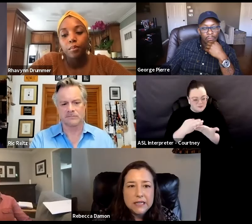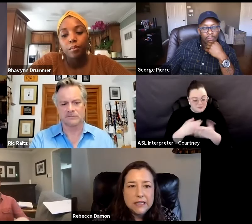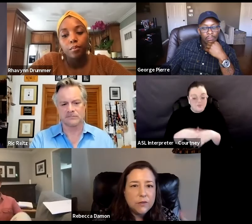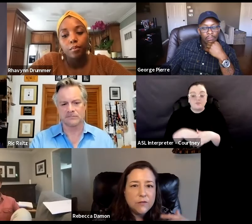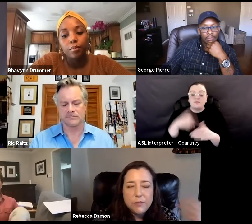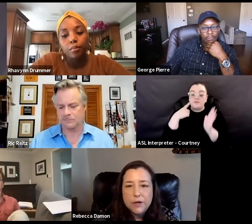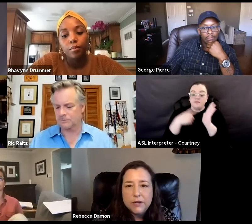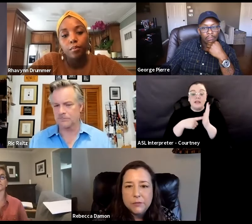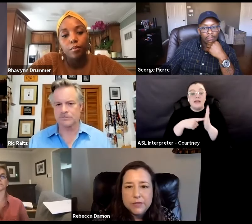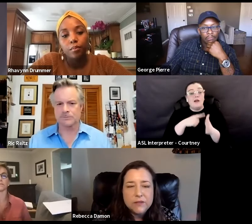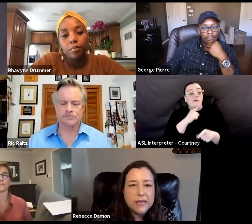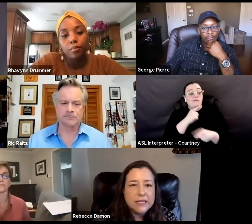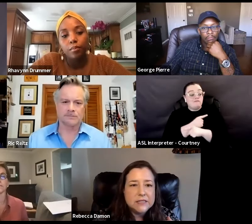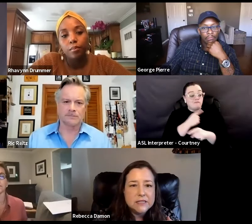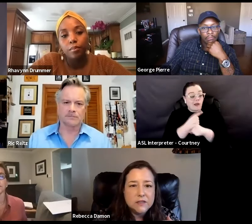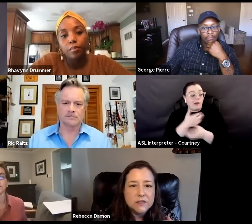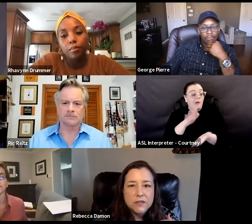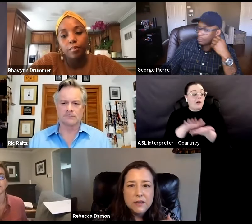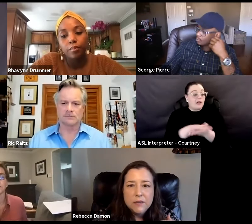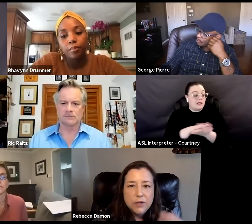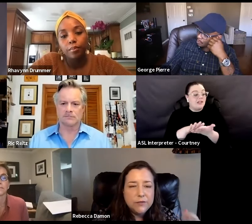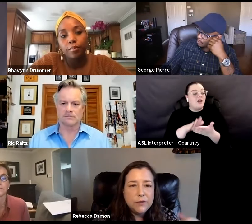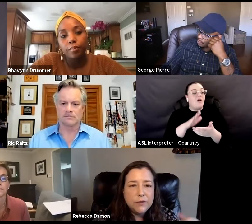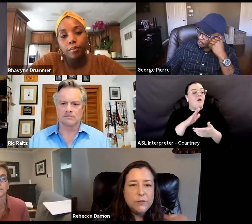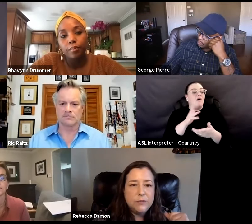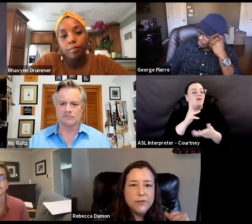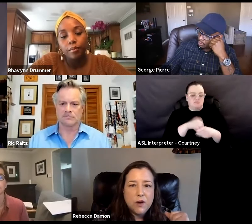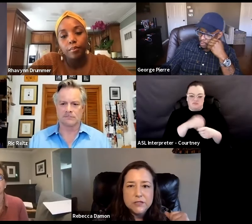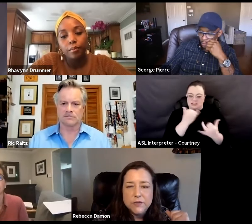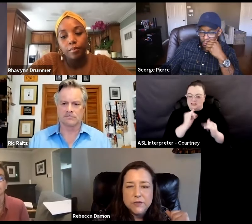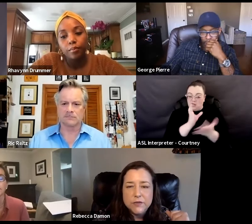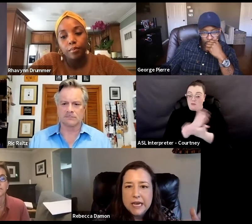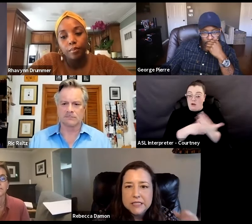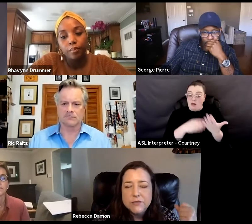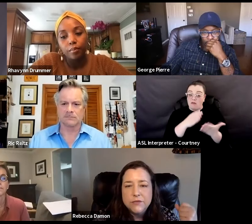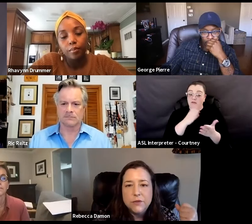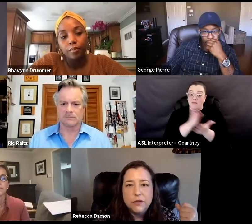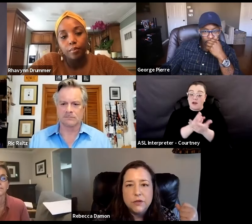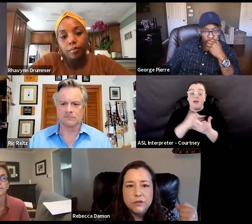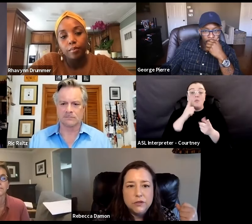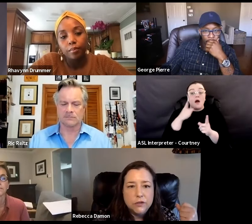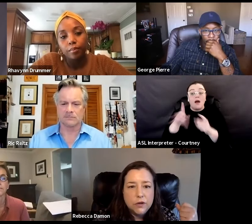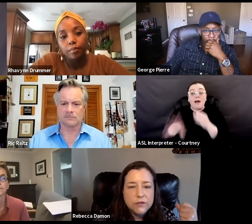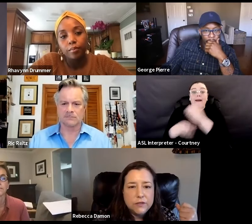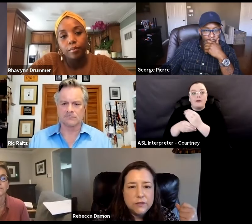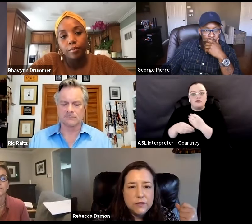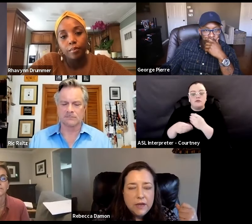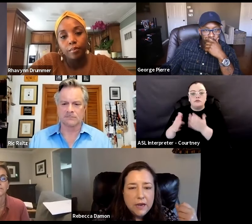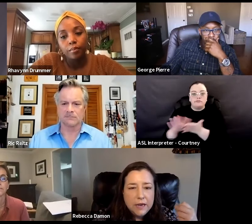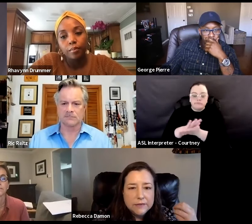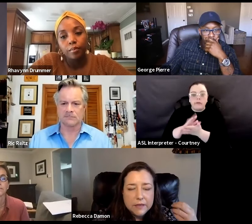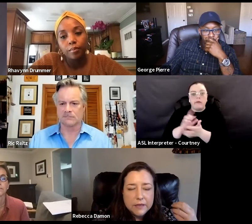necessary cleaning that would have been part of your budget, that is still part of your budget, but the cost for the tests, for your